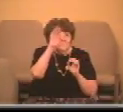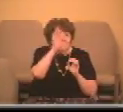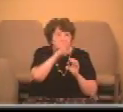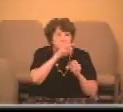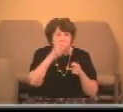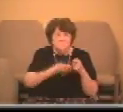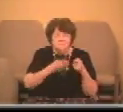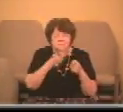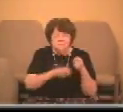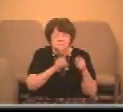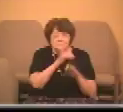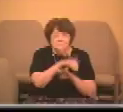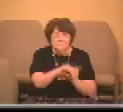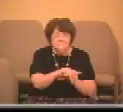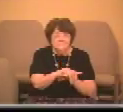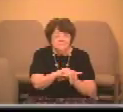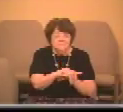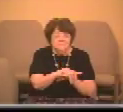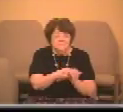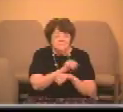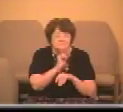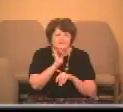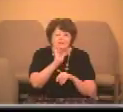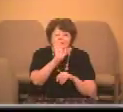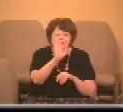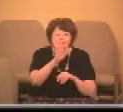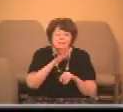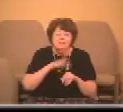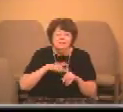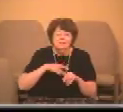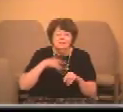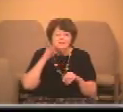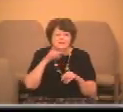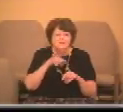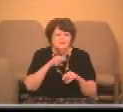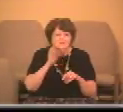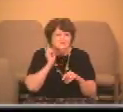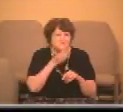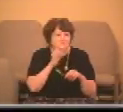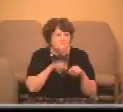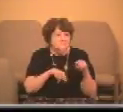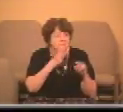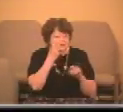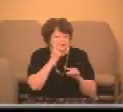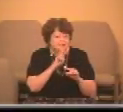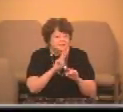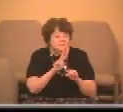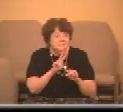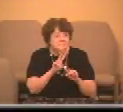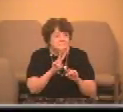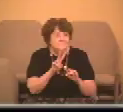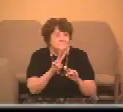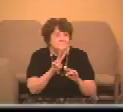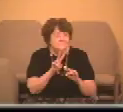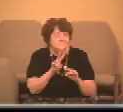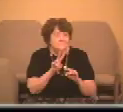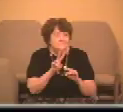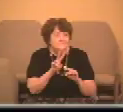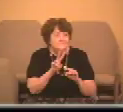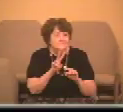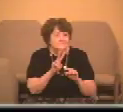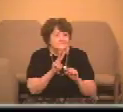hardest nights, are your mercies in disguise?